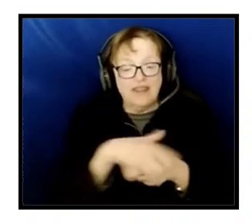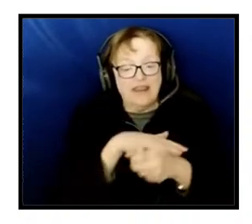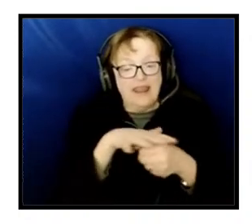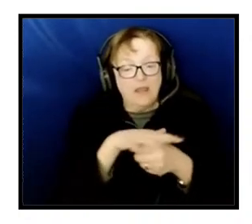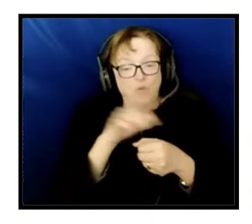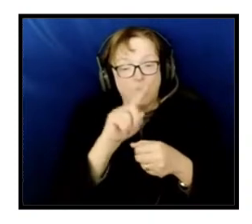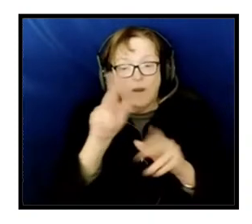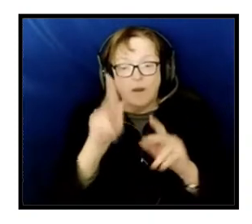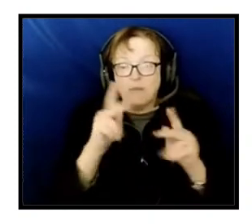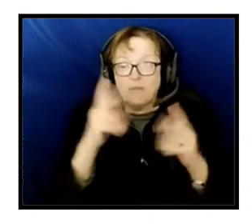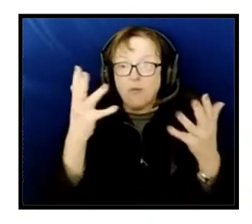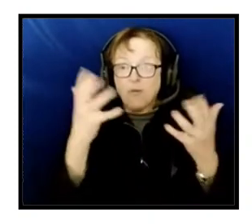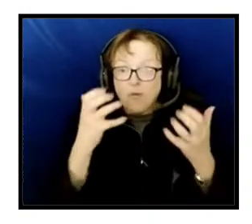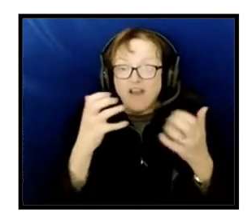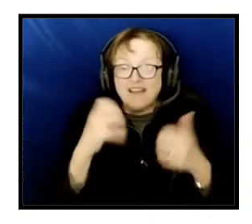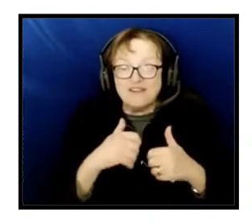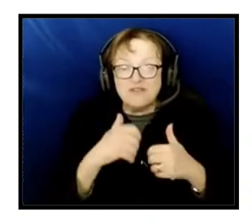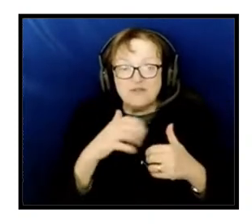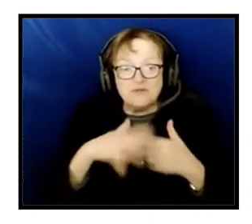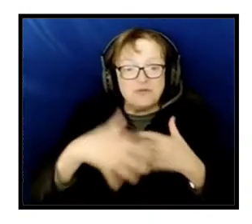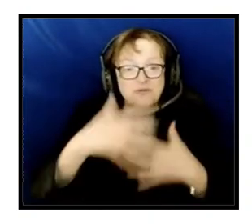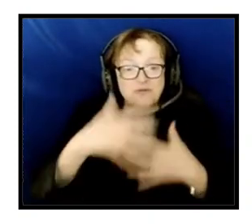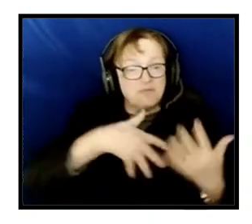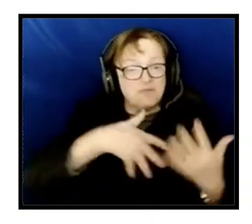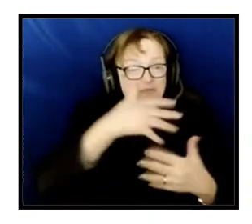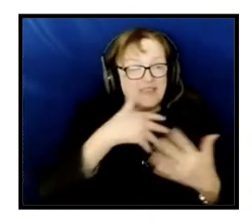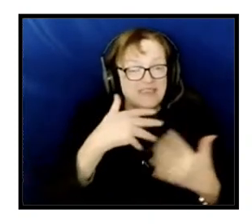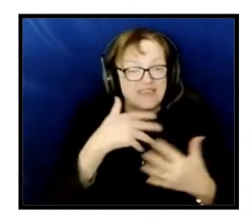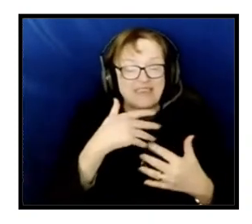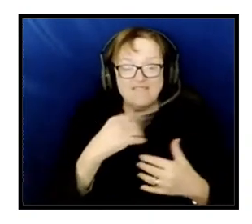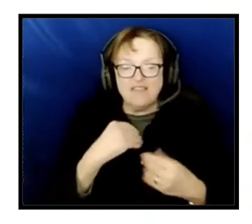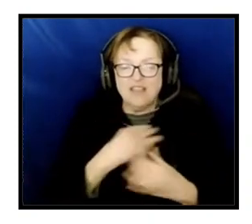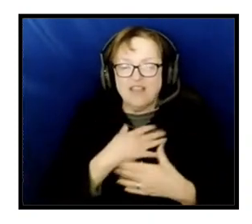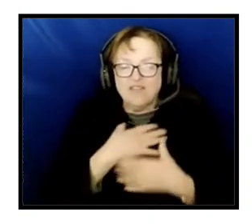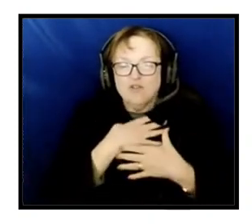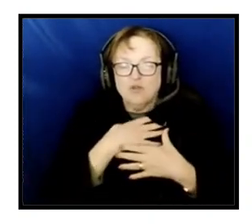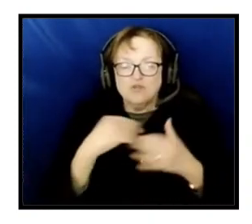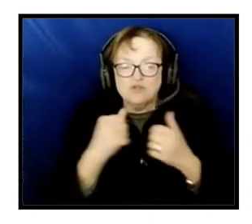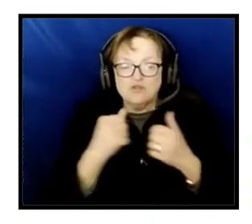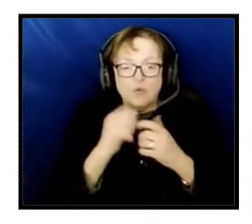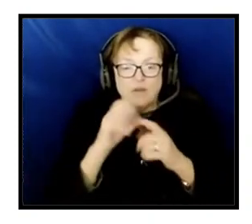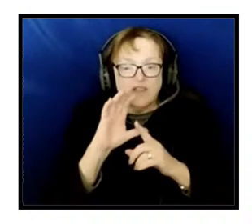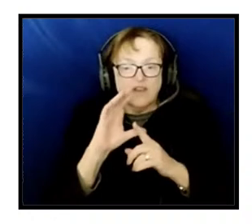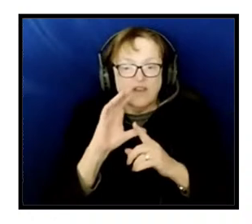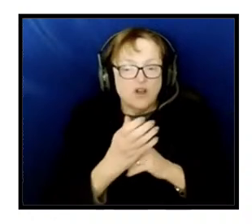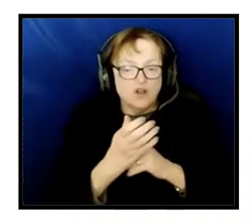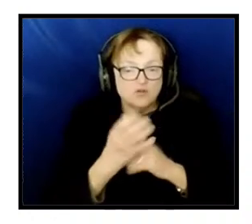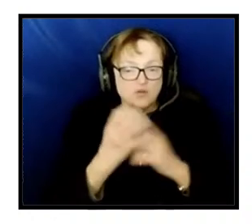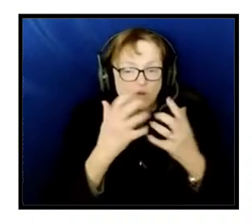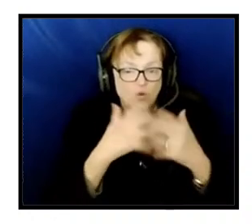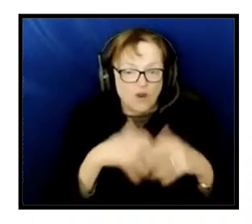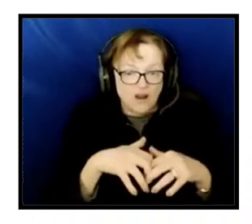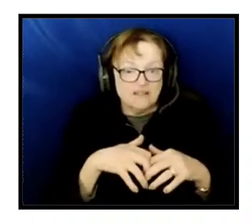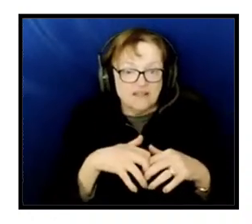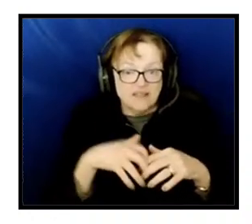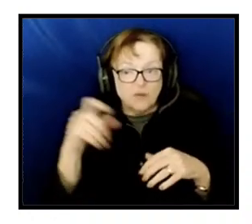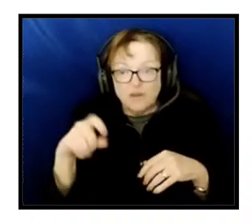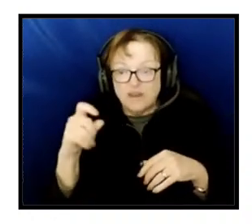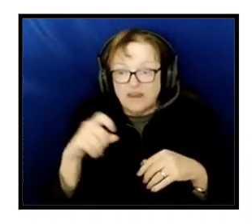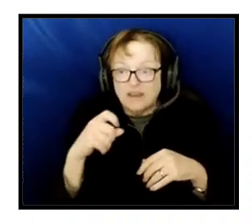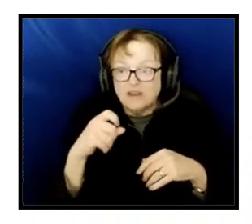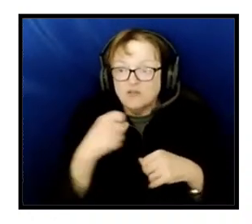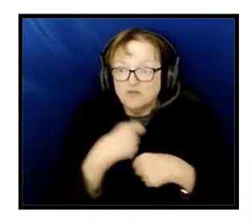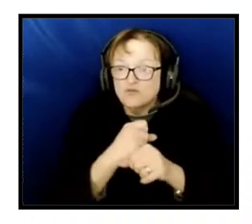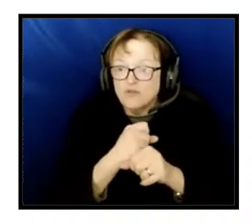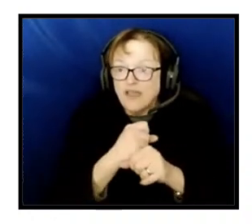it feels beautiful, that it feels infused with the cultural organizing that we need in order to craft a new future.